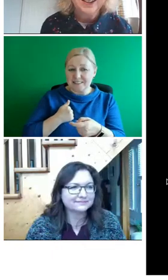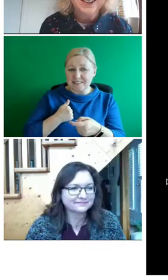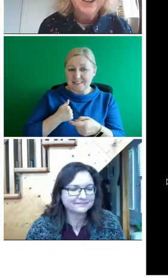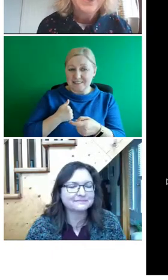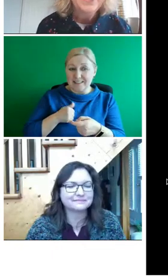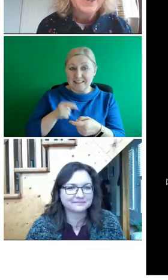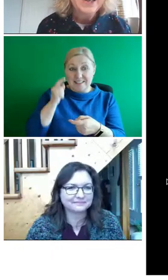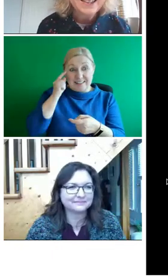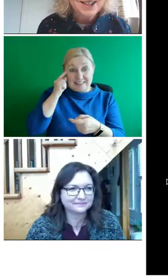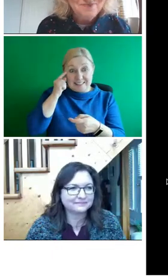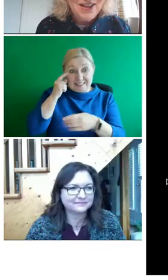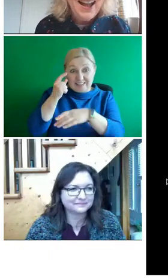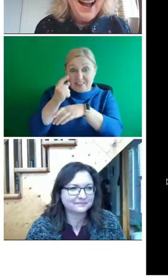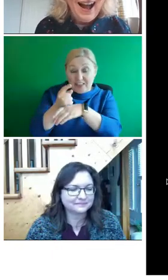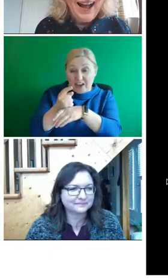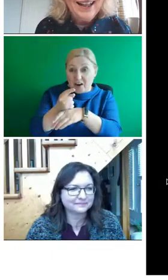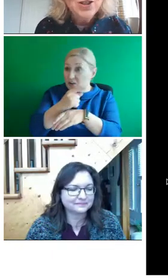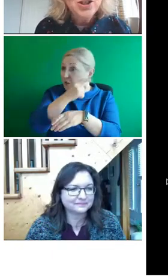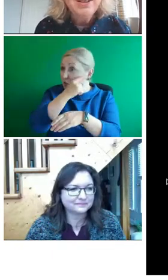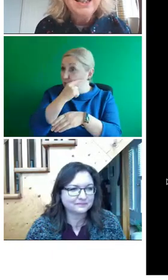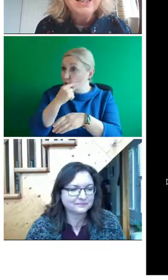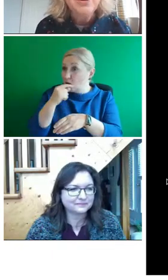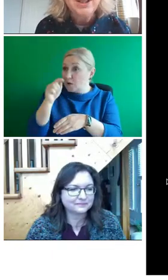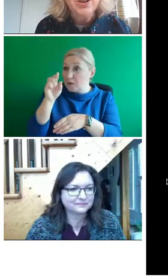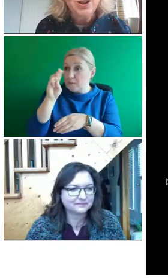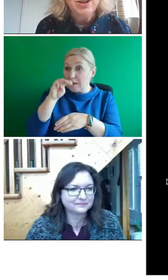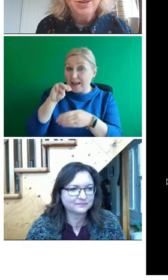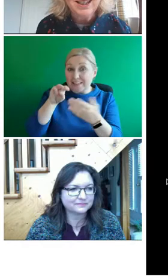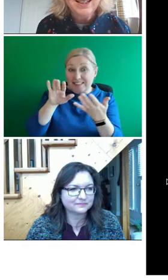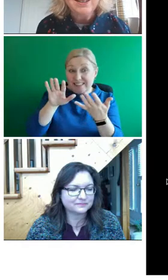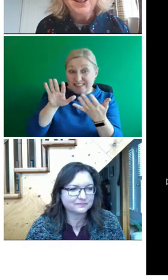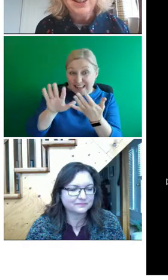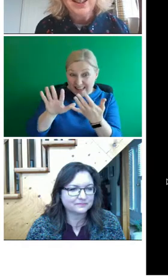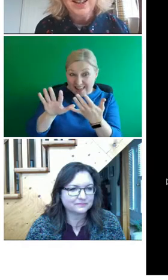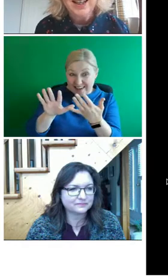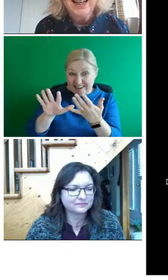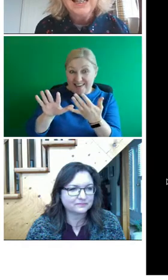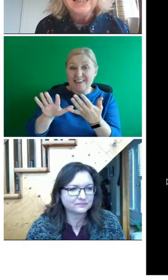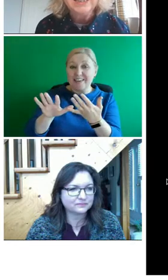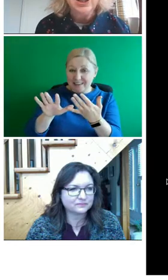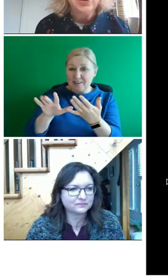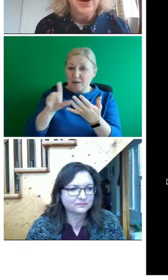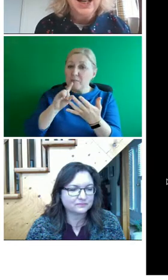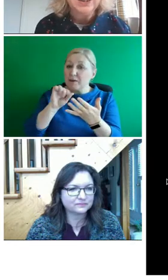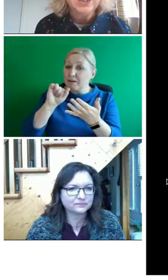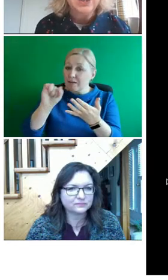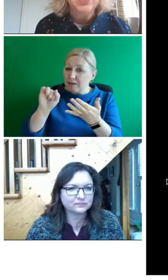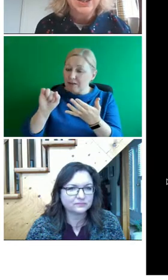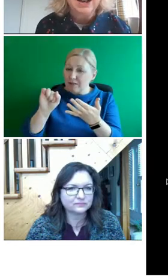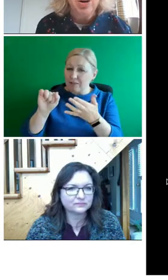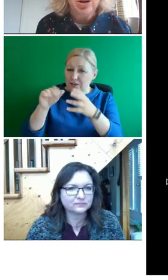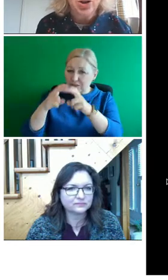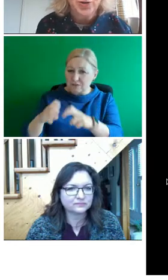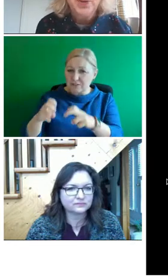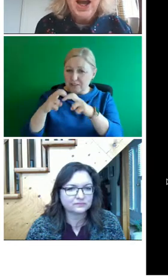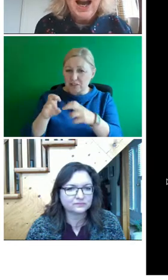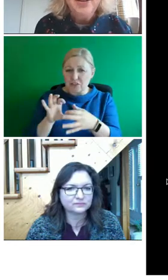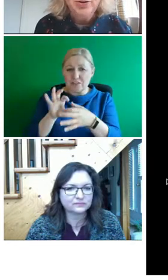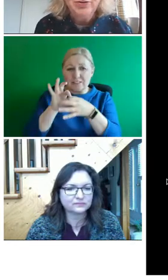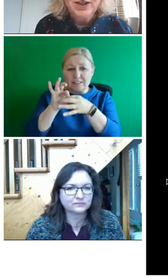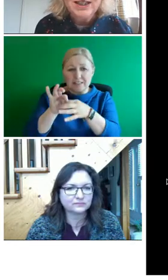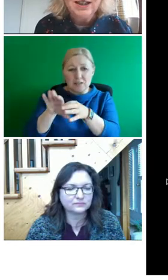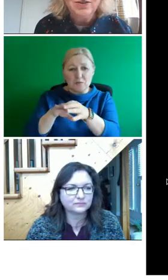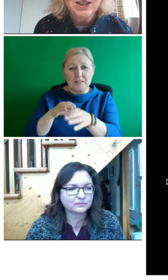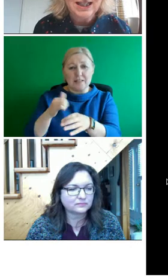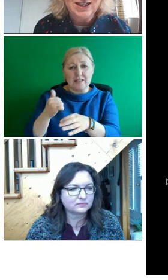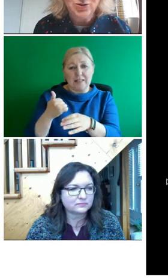think, in Canada. And Julie is a research associate with the Canadian Centre for Health and Safety in Agriculture at